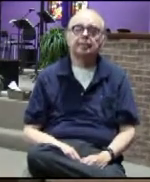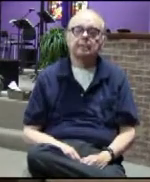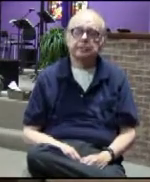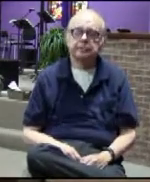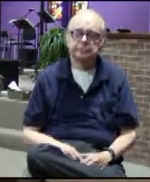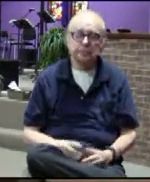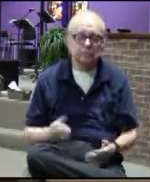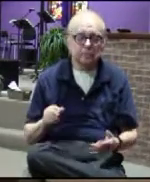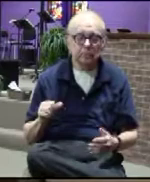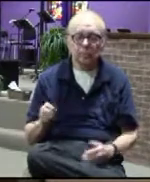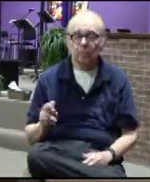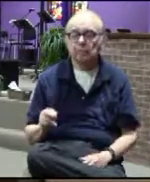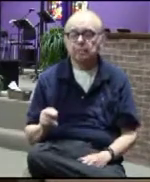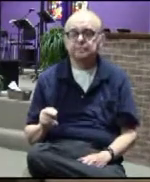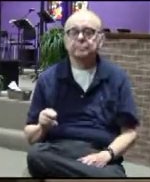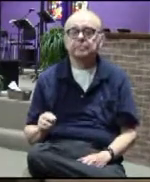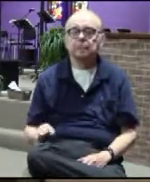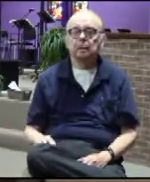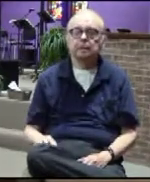and so John